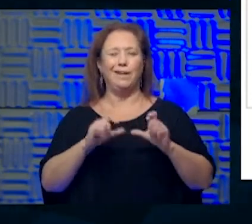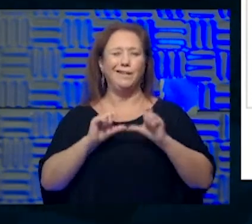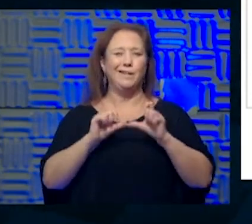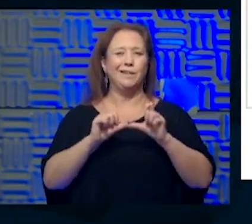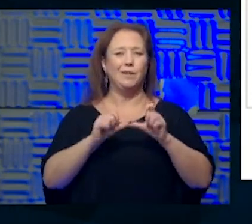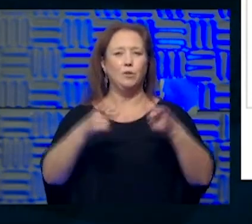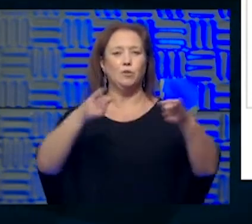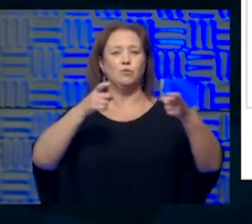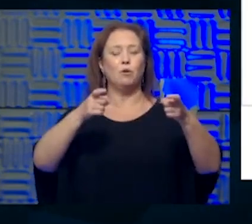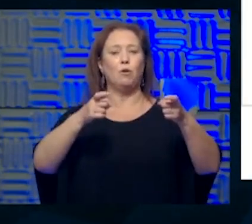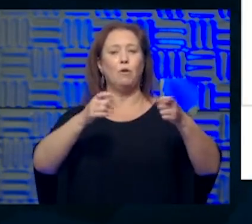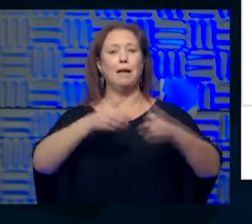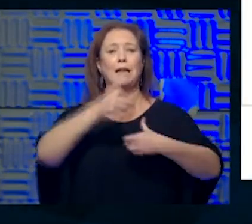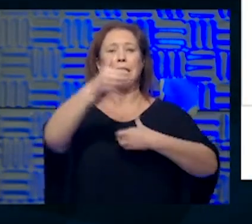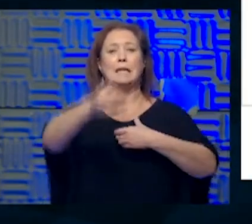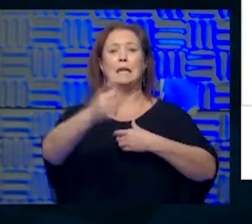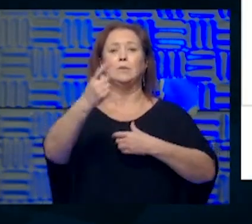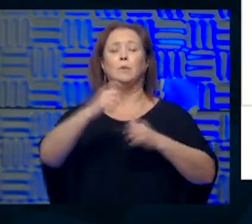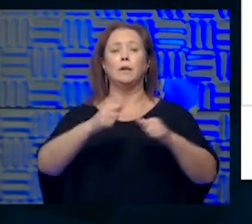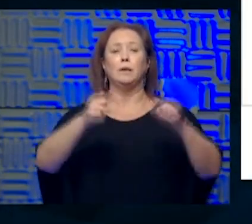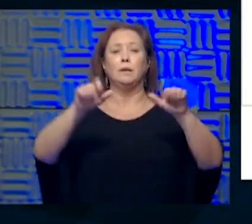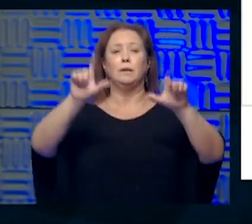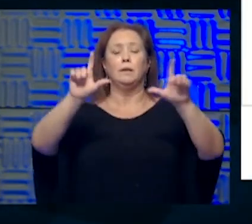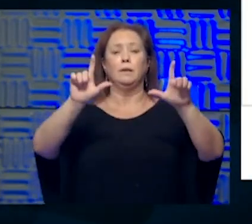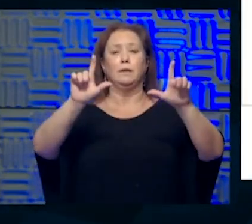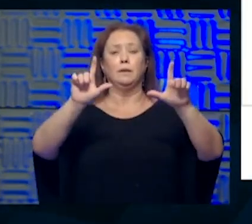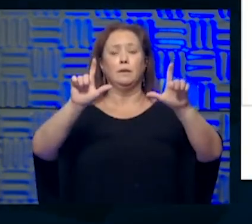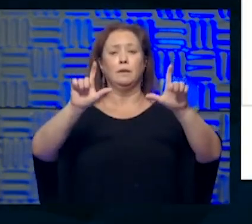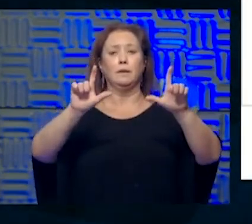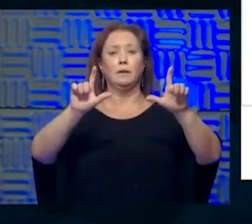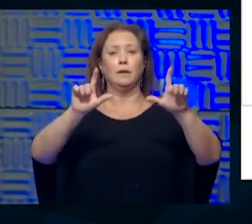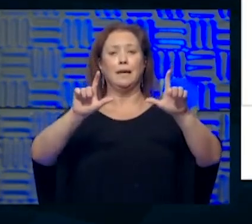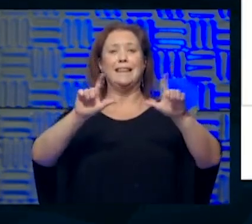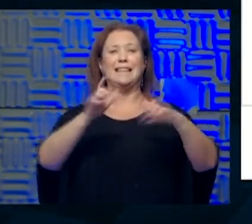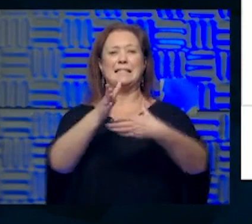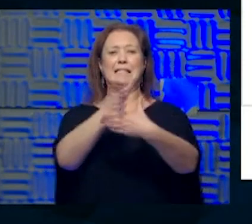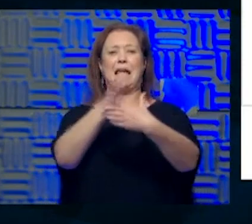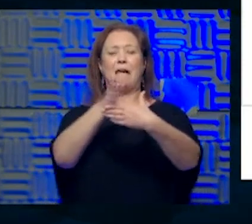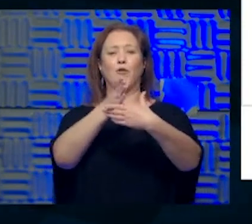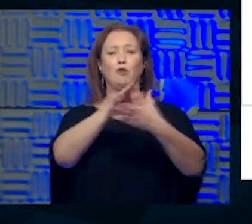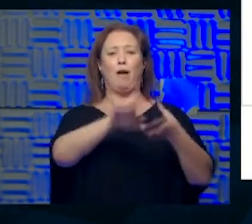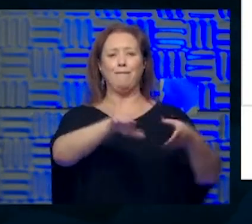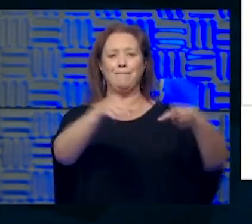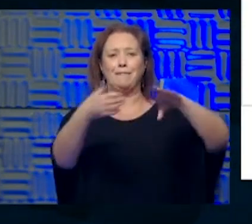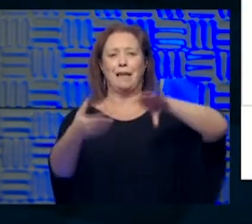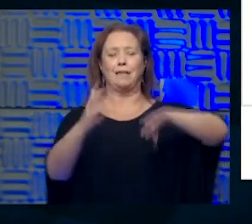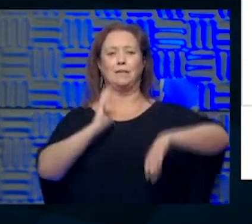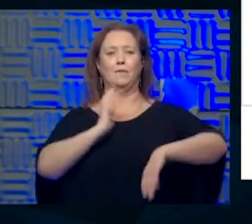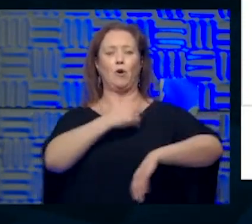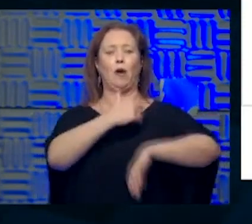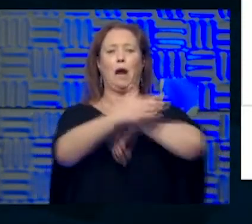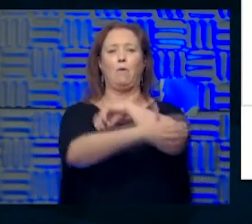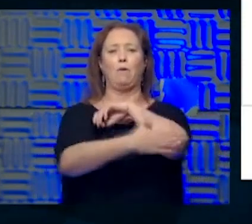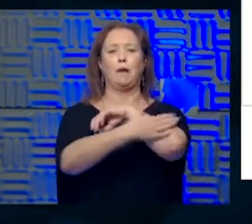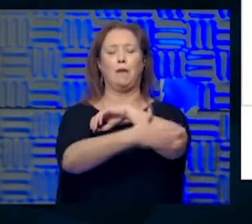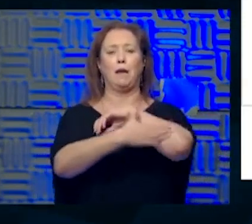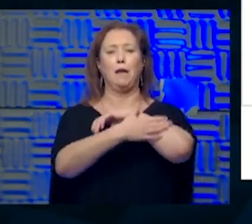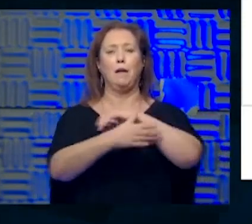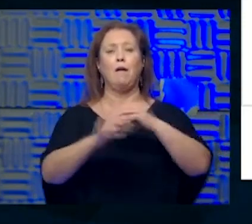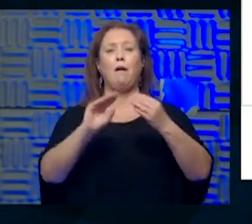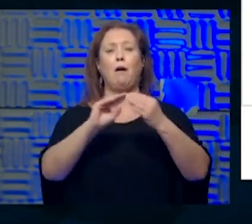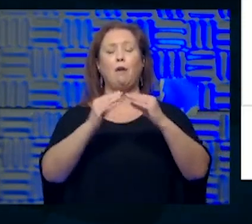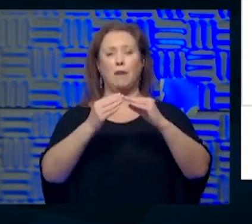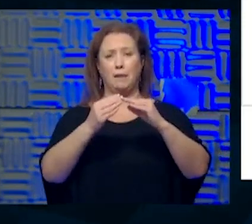this. Logan, next one, please. This is the rolling averages on deaths for our county. As I said, our rate's